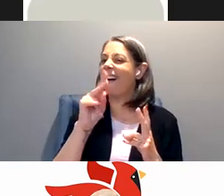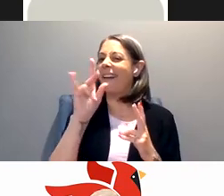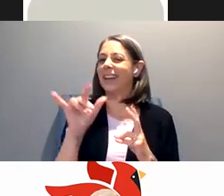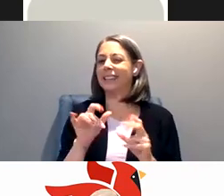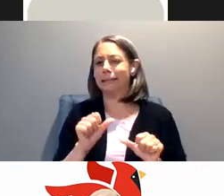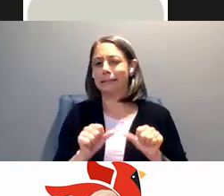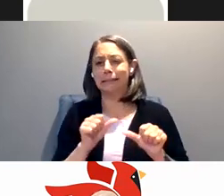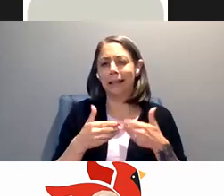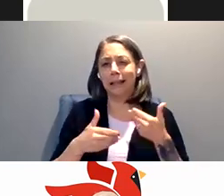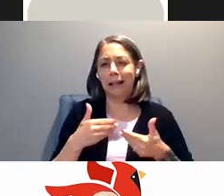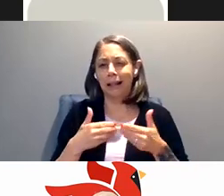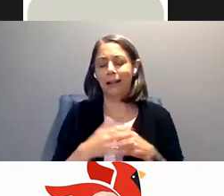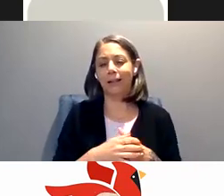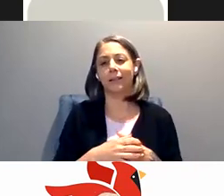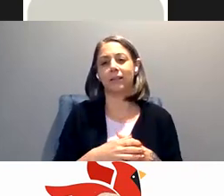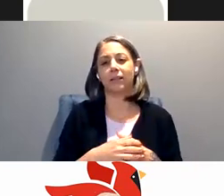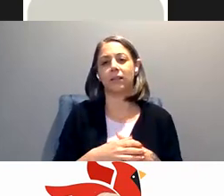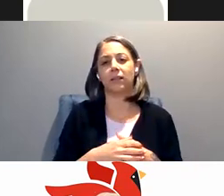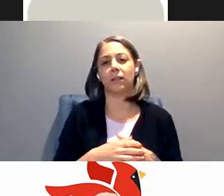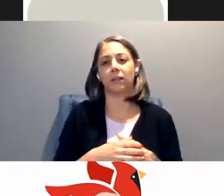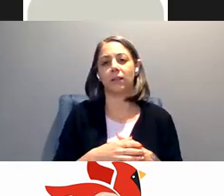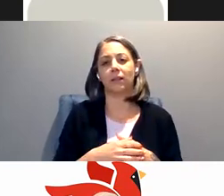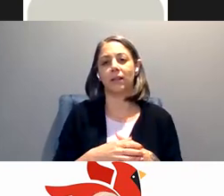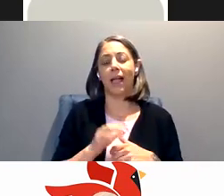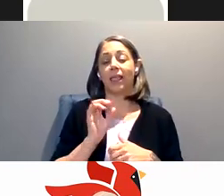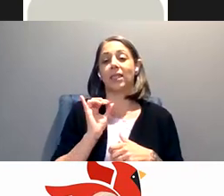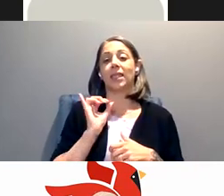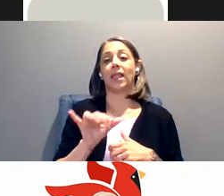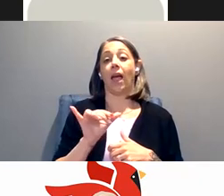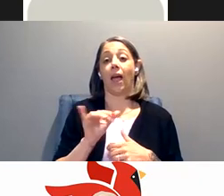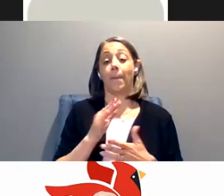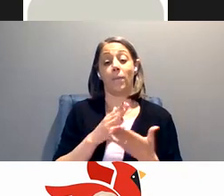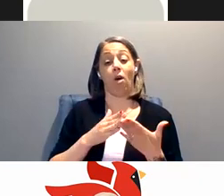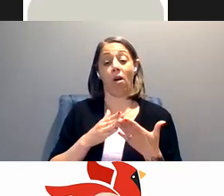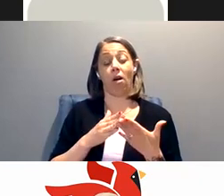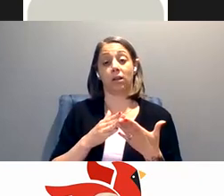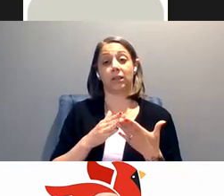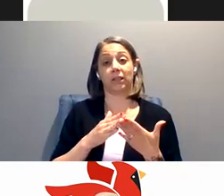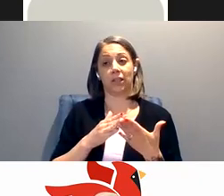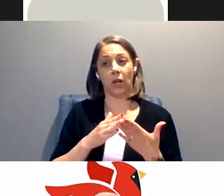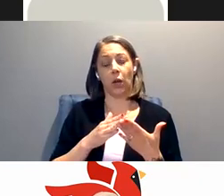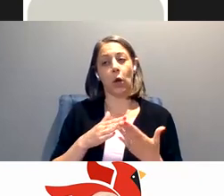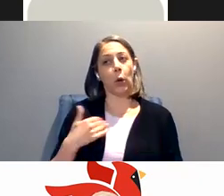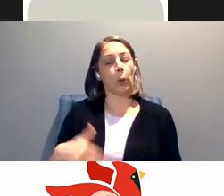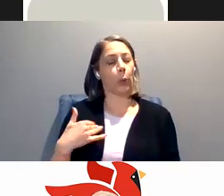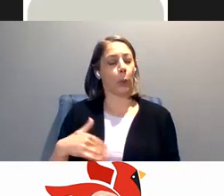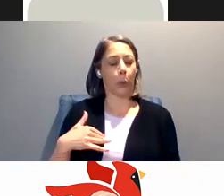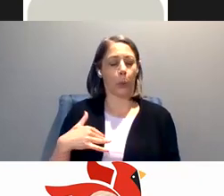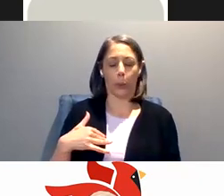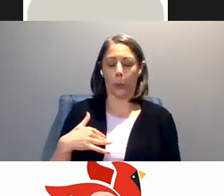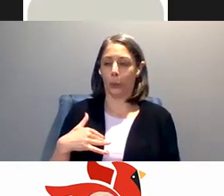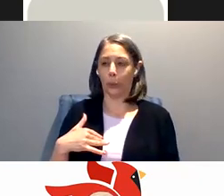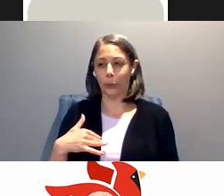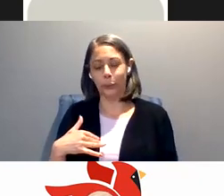And that part became, quite a juggernaut in my hip there for a